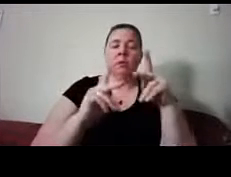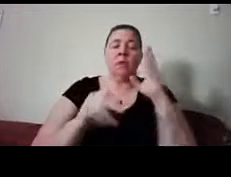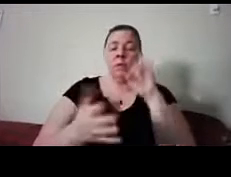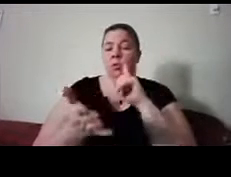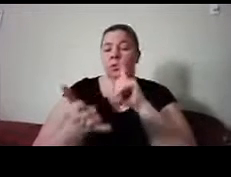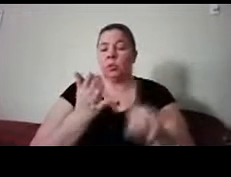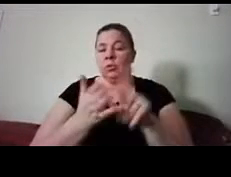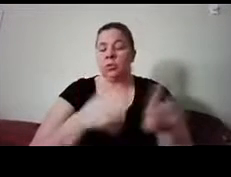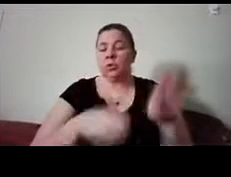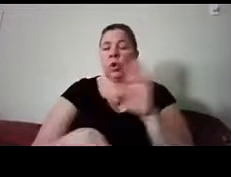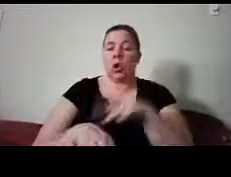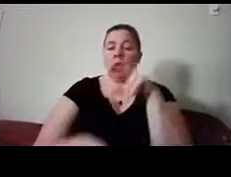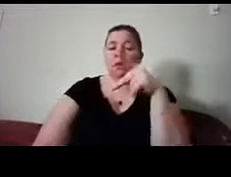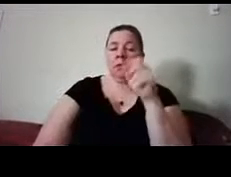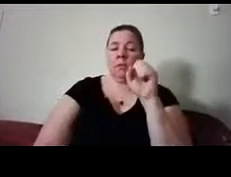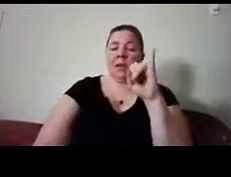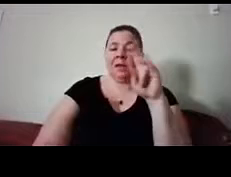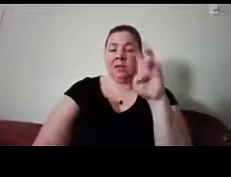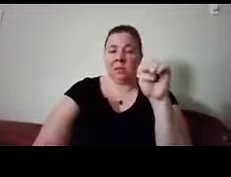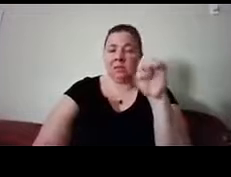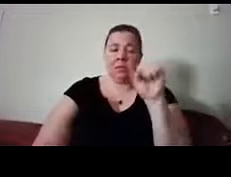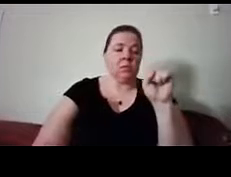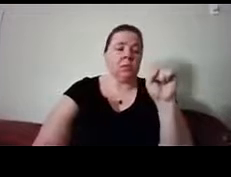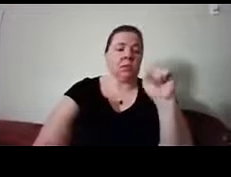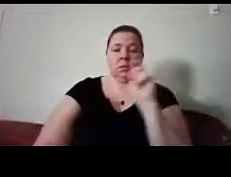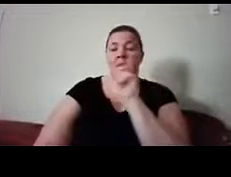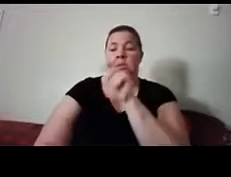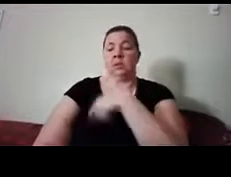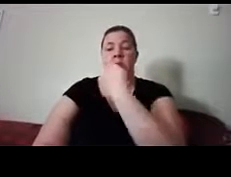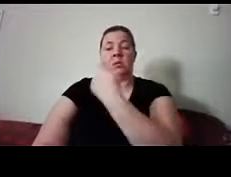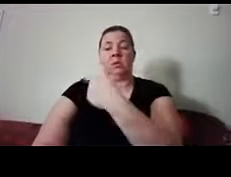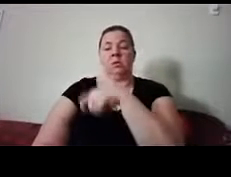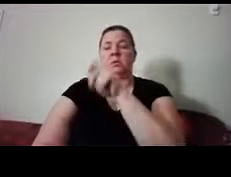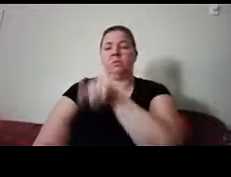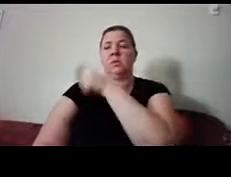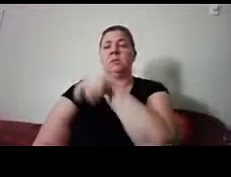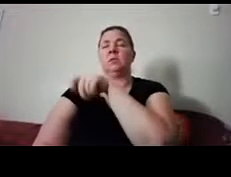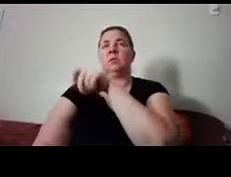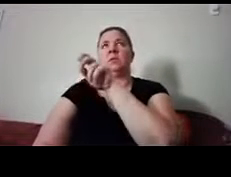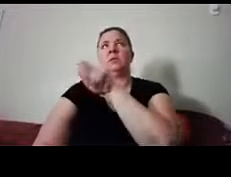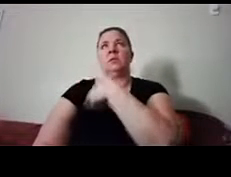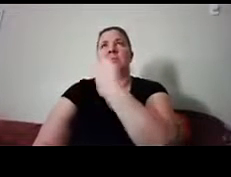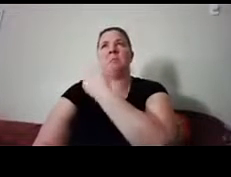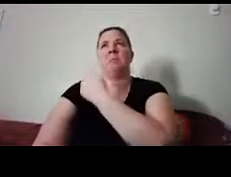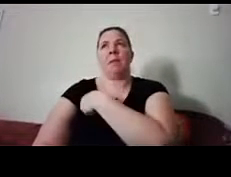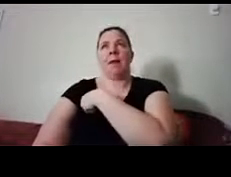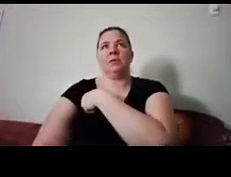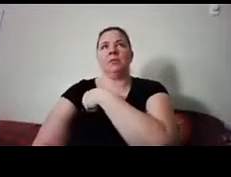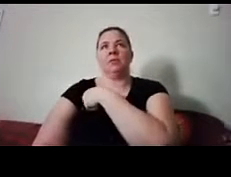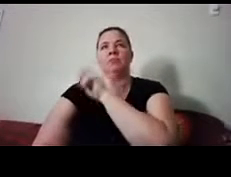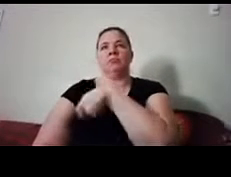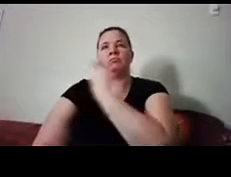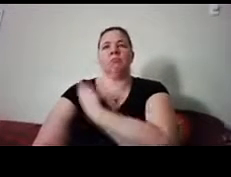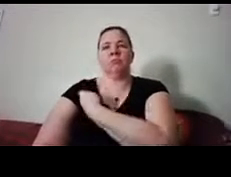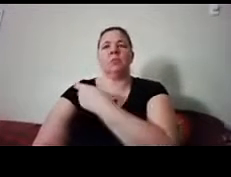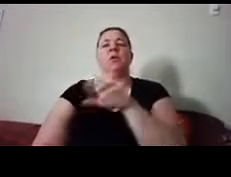search Onpassive Spanish, you'll find a lot of resources on Spanish already. Yes, so you can also use